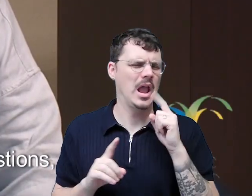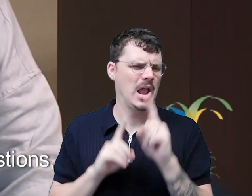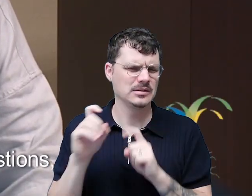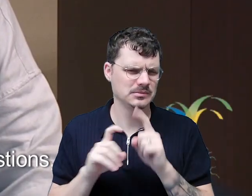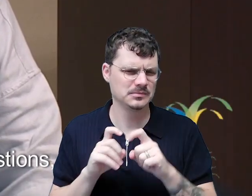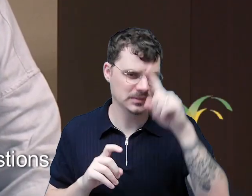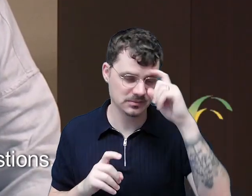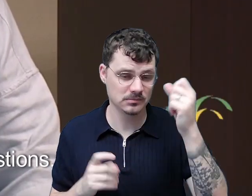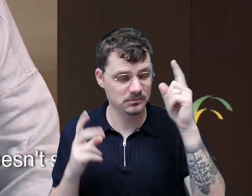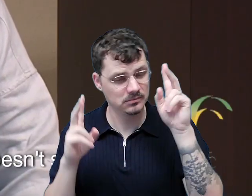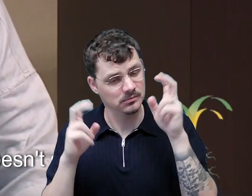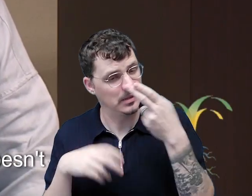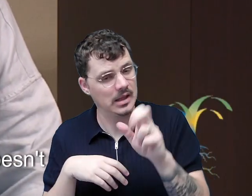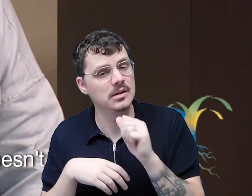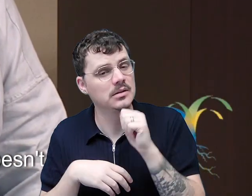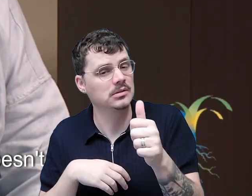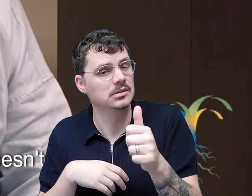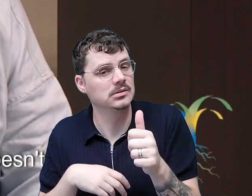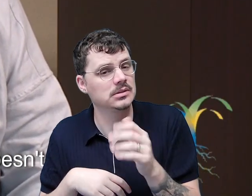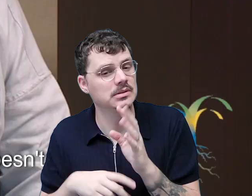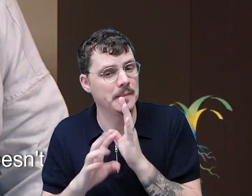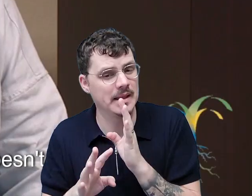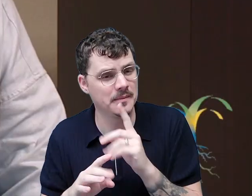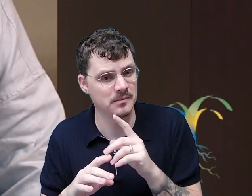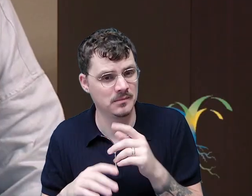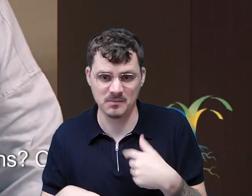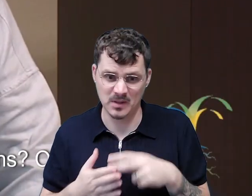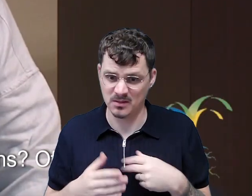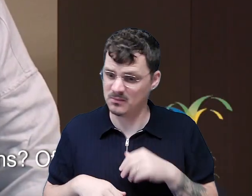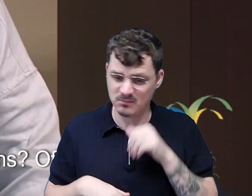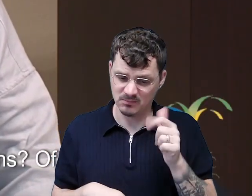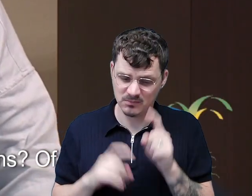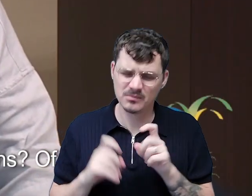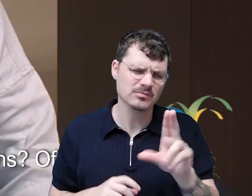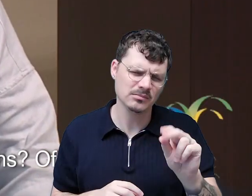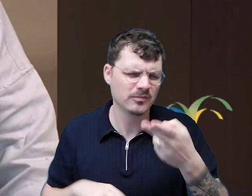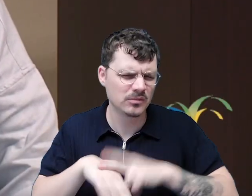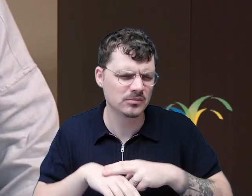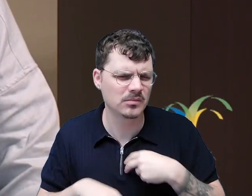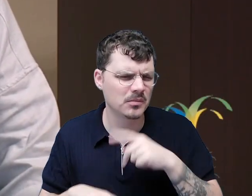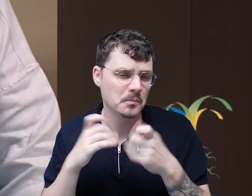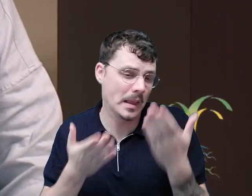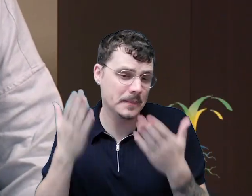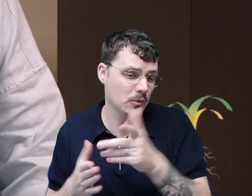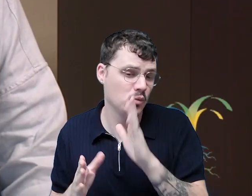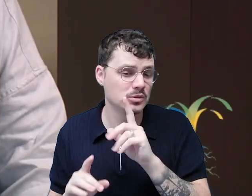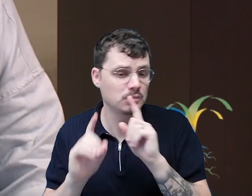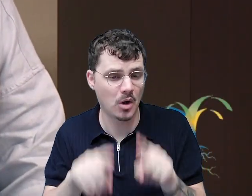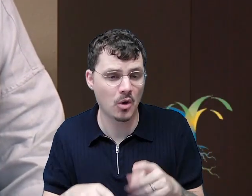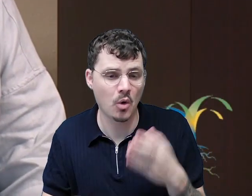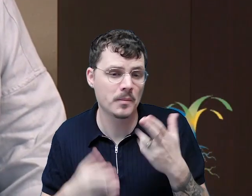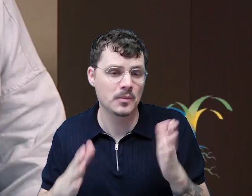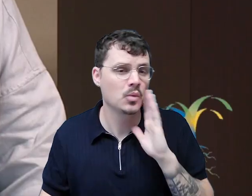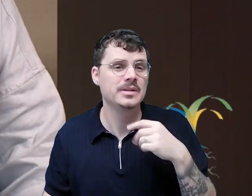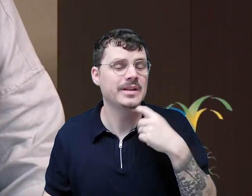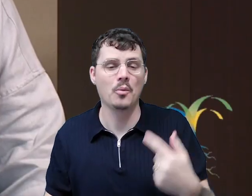before I start asking him questions, because even though he supposedly doesn't speak, am I still going to ask him questions? Of course I am. Maybe he'll